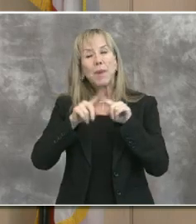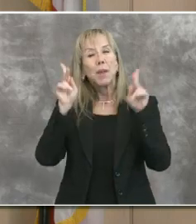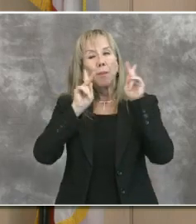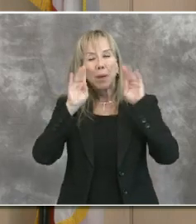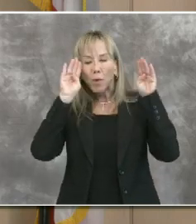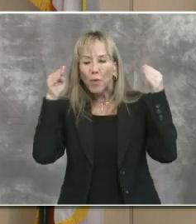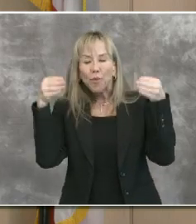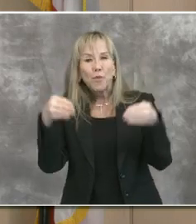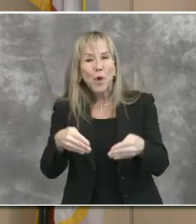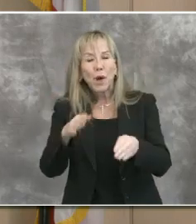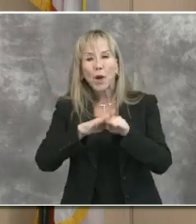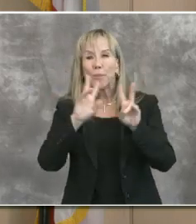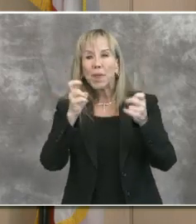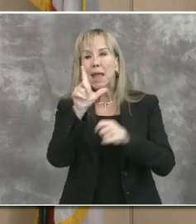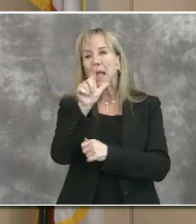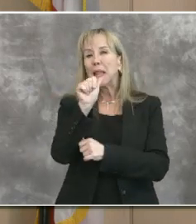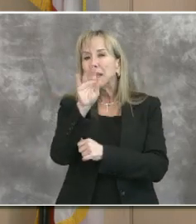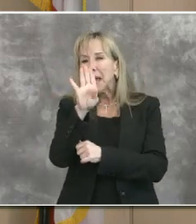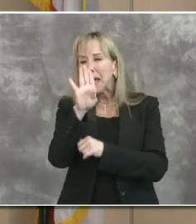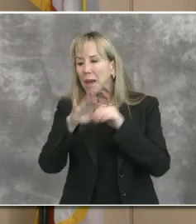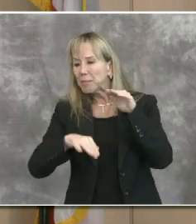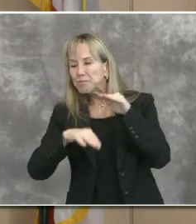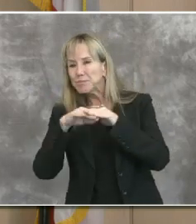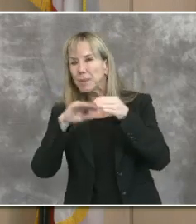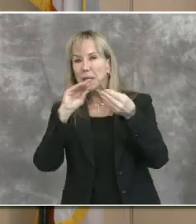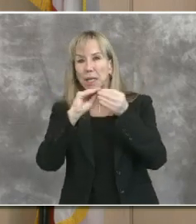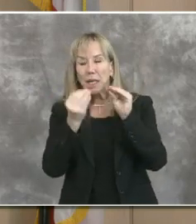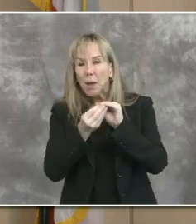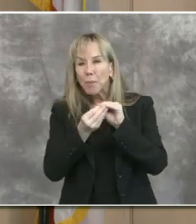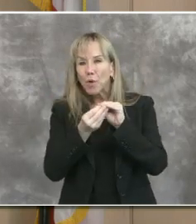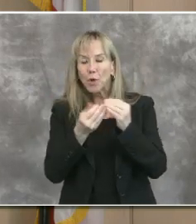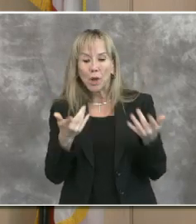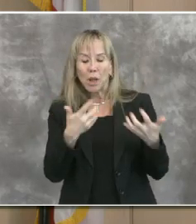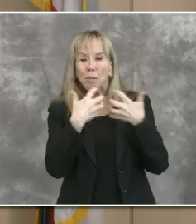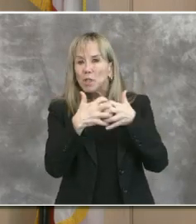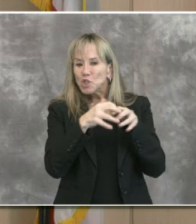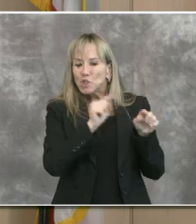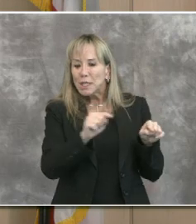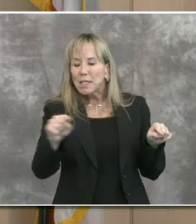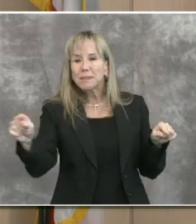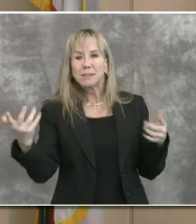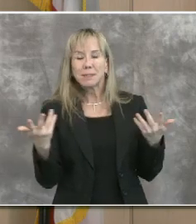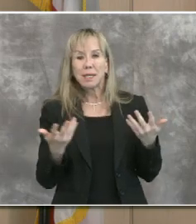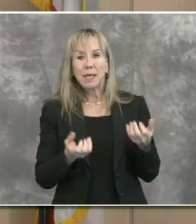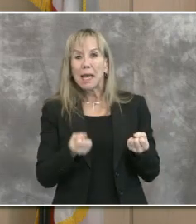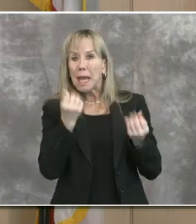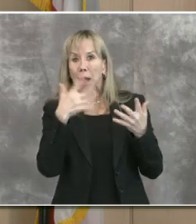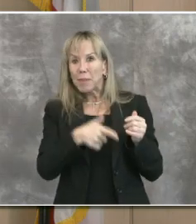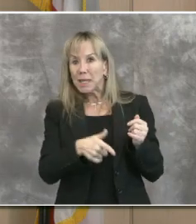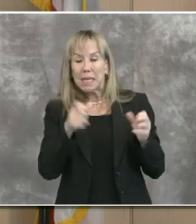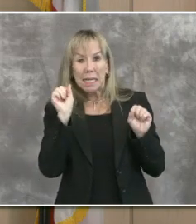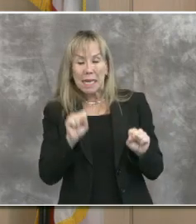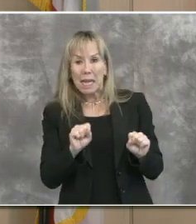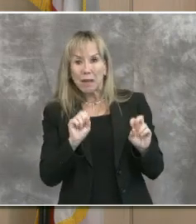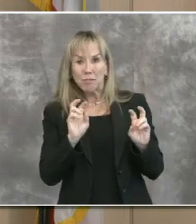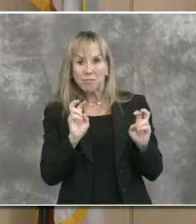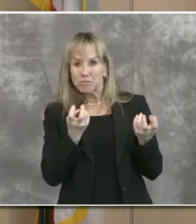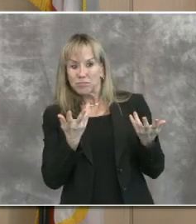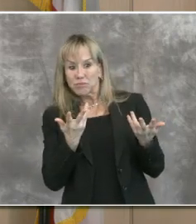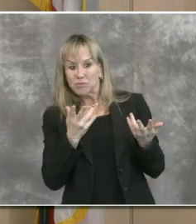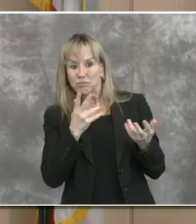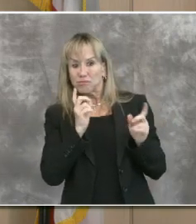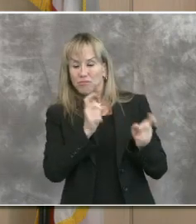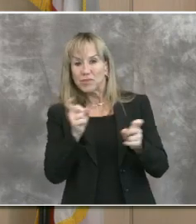this lab capacity number, this number of machines and kits that are actually in the laboratory.